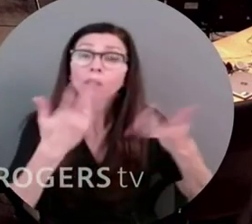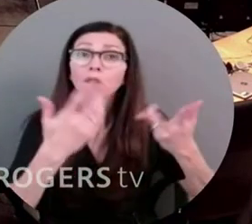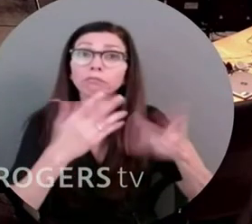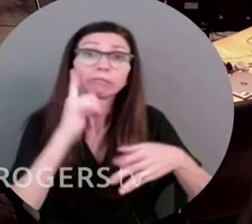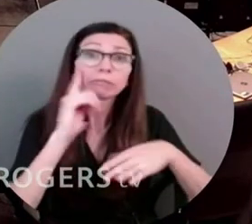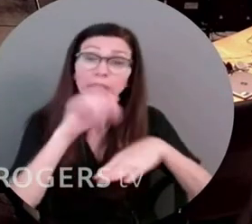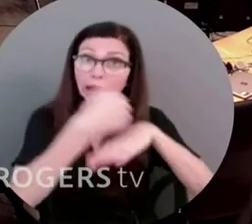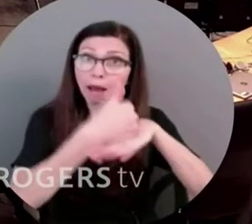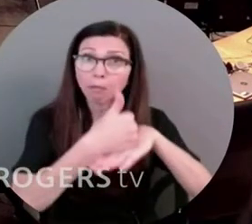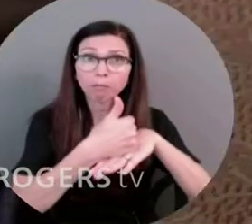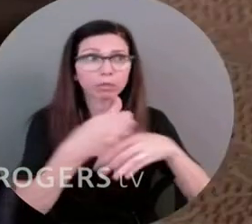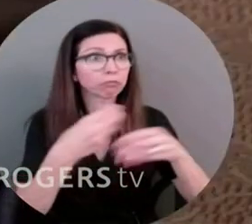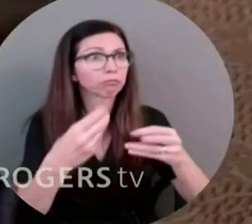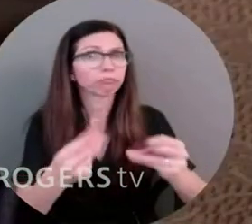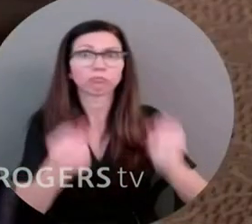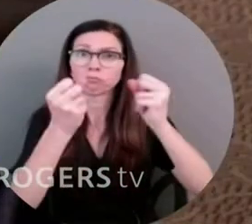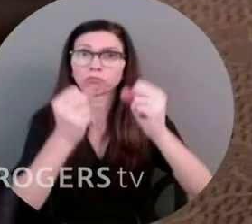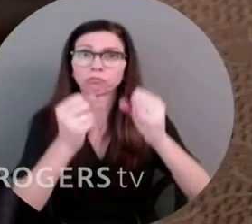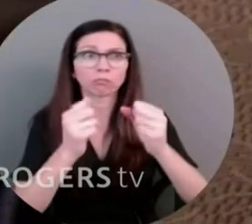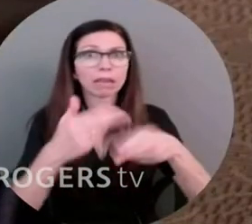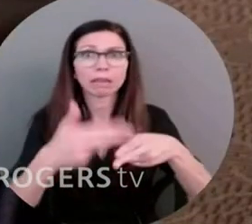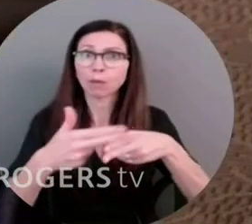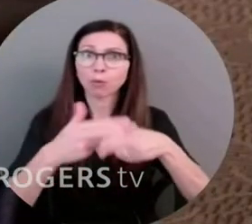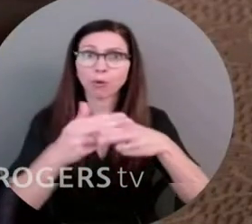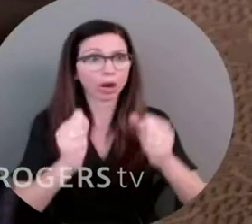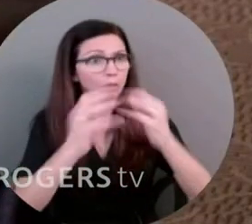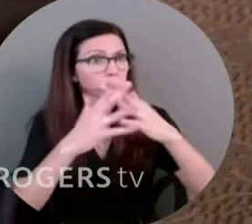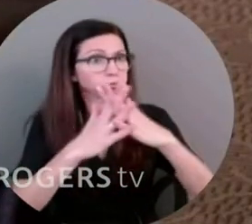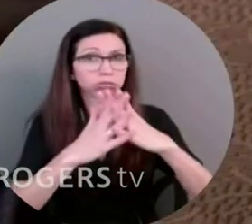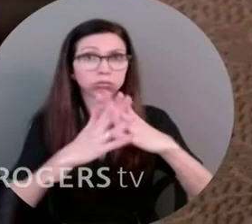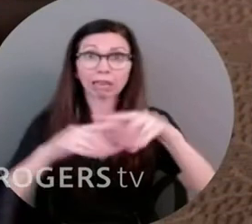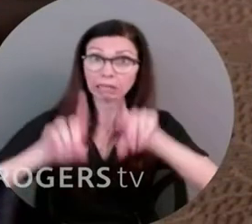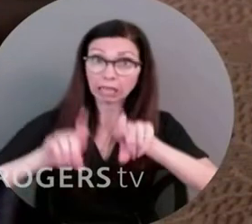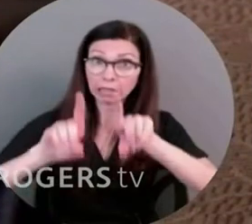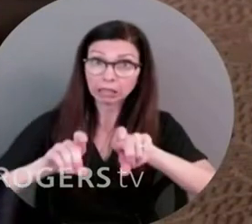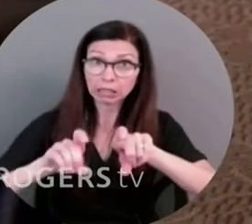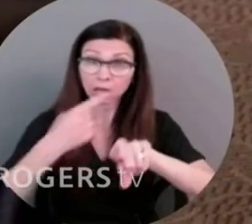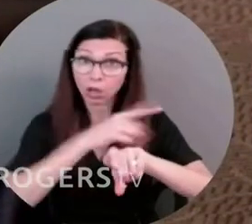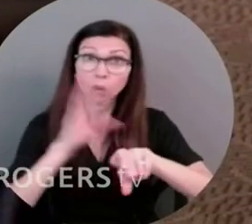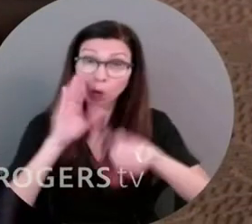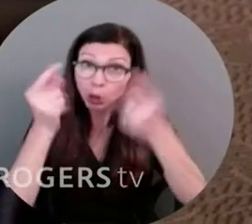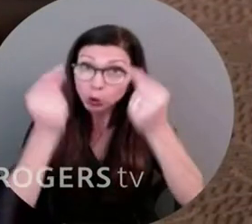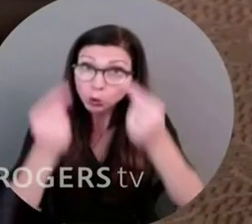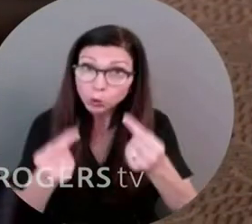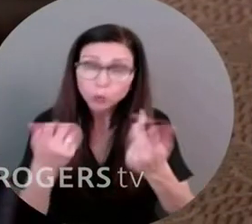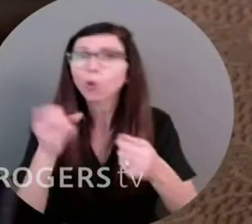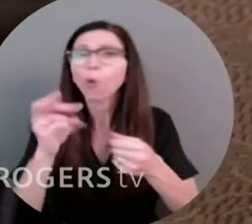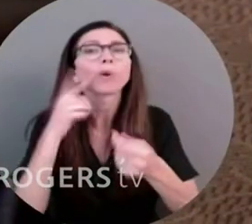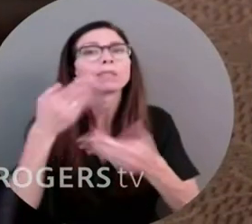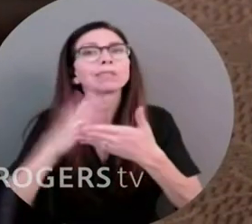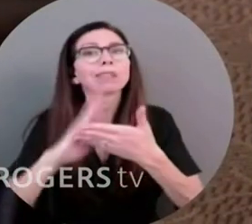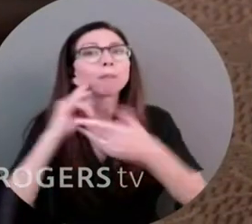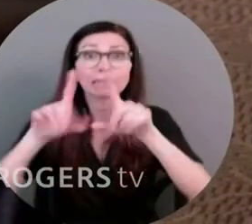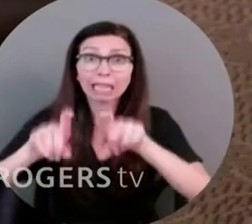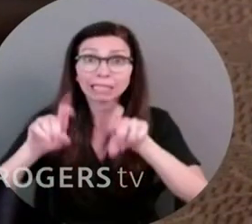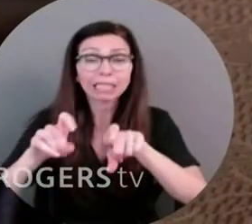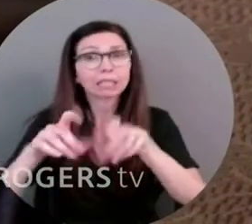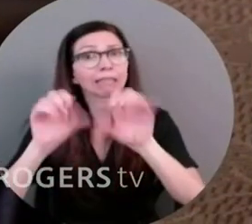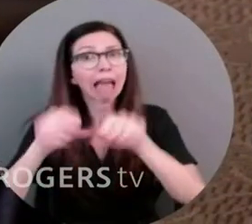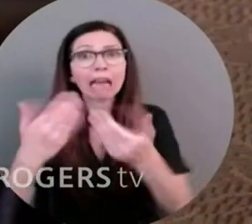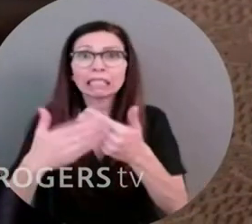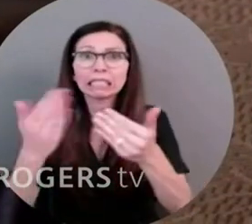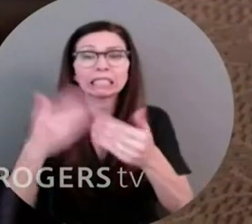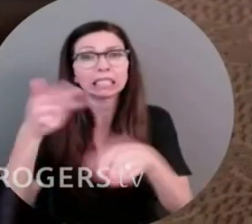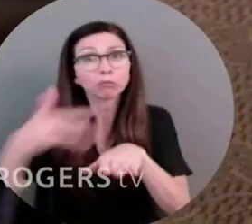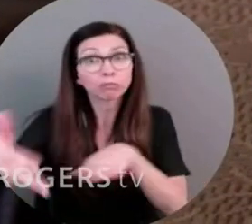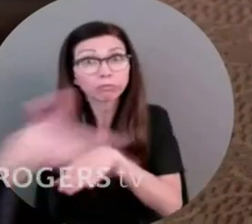what? Yes, there are currently a couple of mobile services operating for restricted